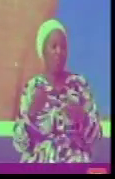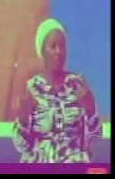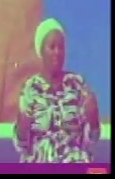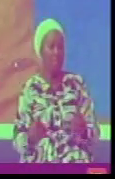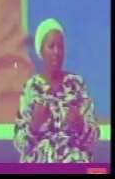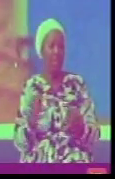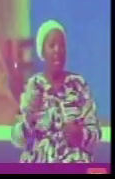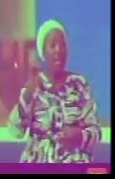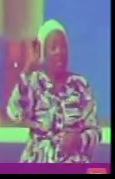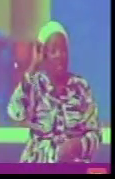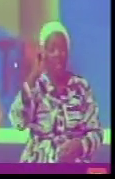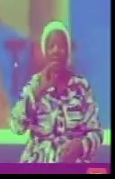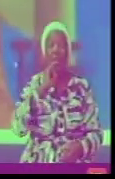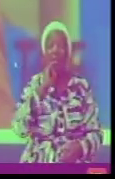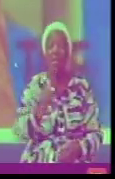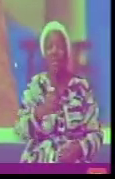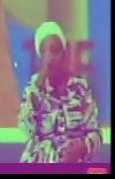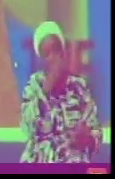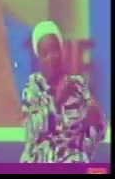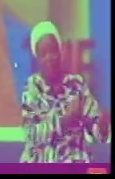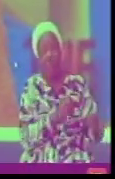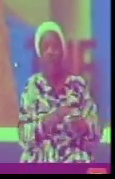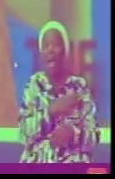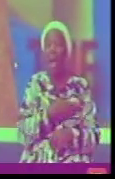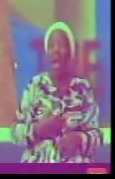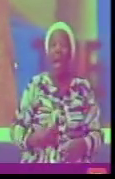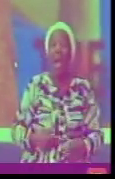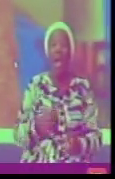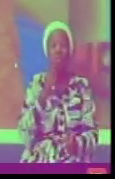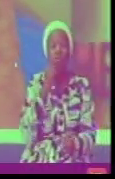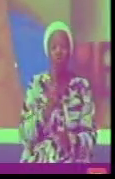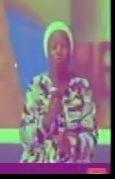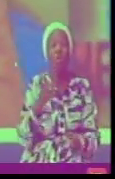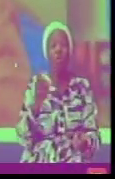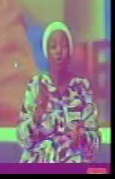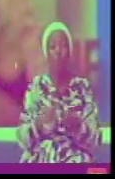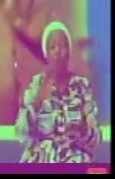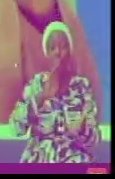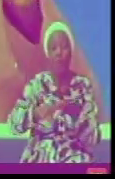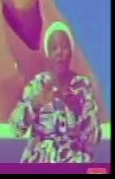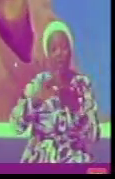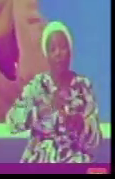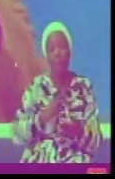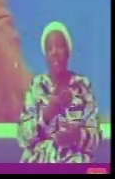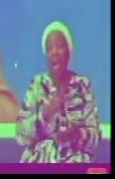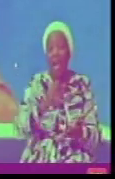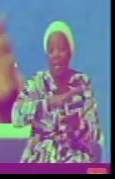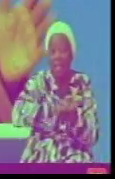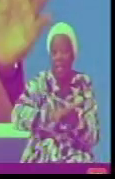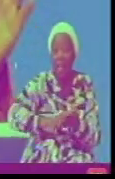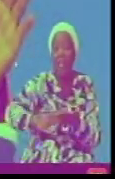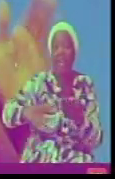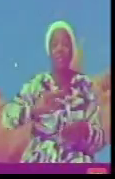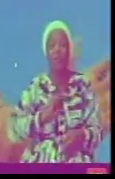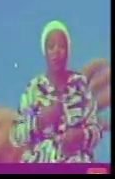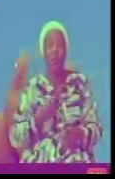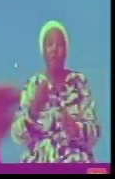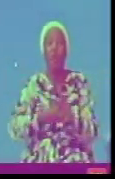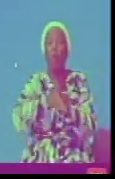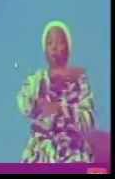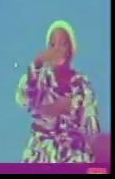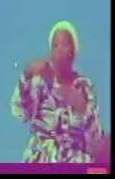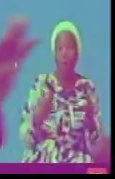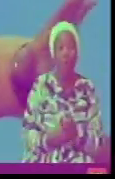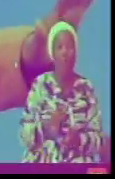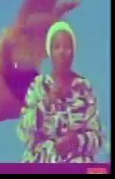Is faithful and just to forgive us and to cleanse us from all unrighteousness. Give me